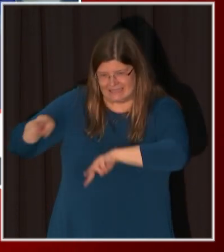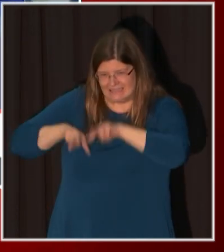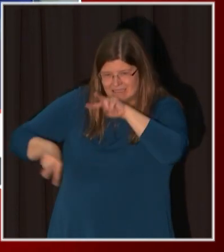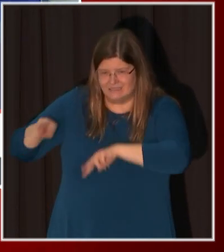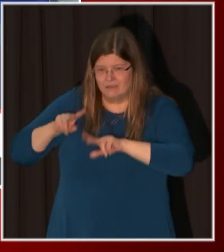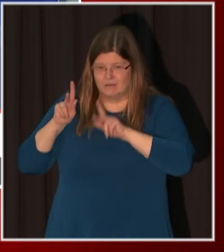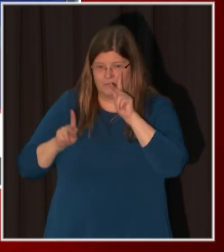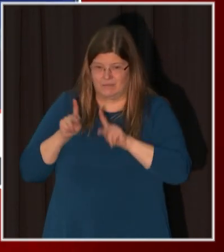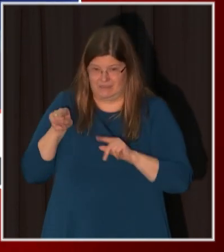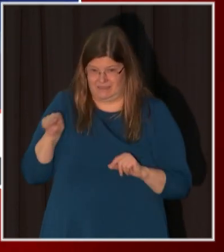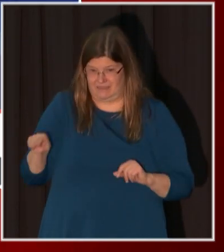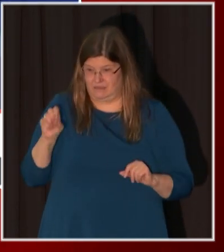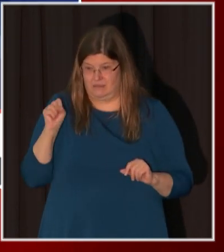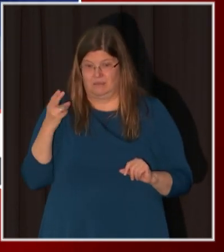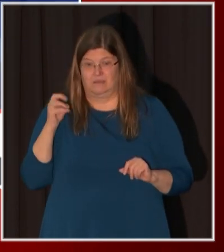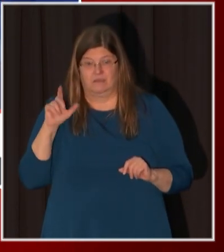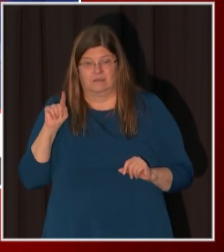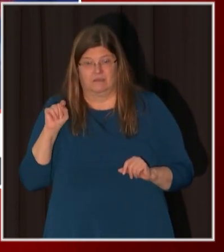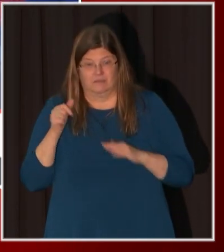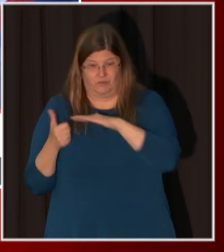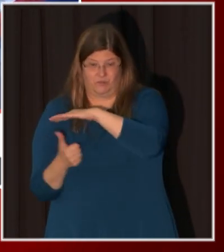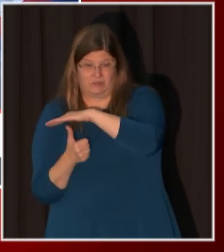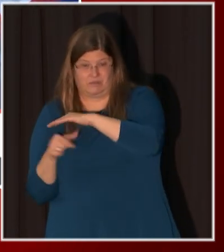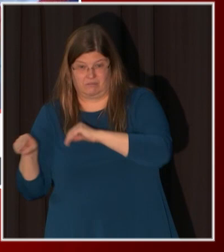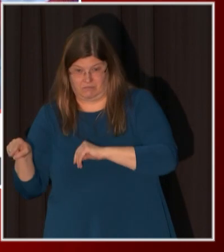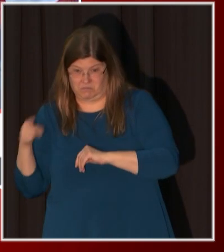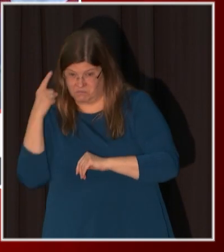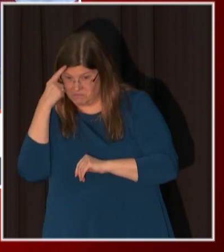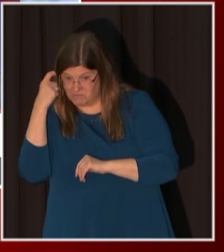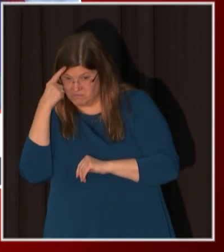ensure that if we see signs and symptoms, just like you would